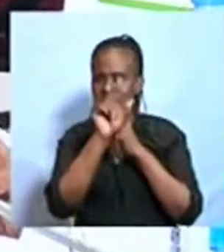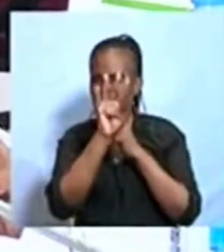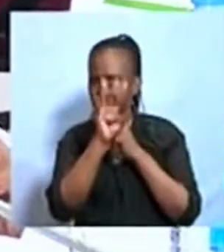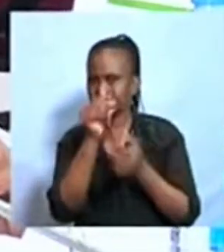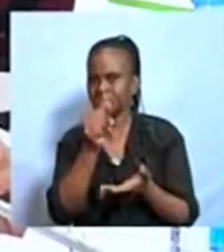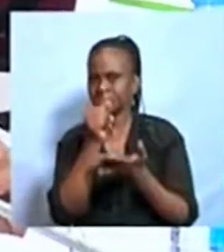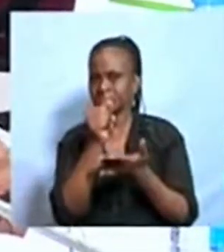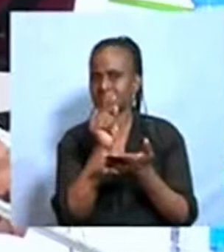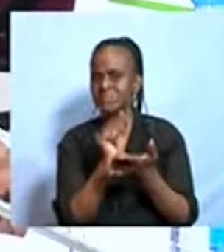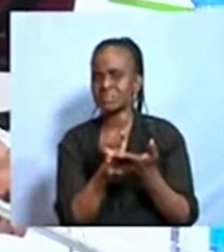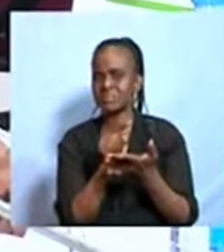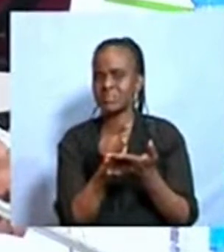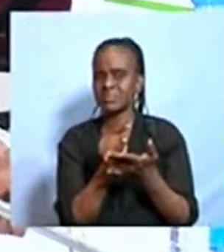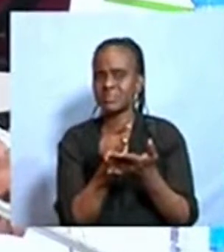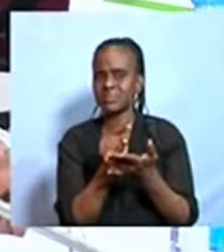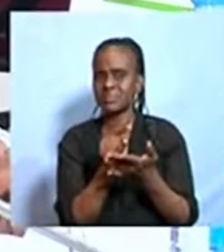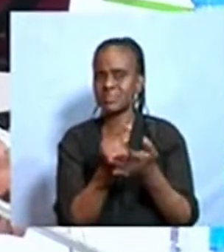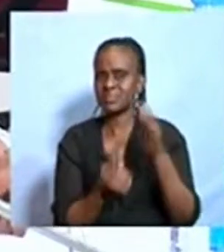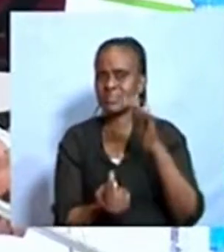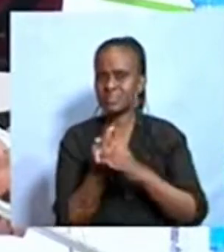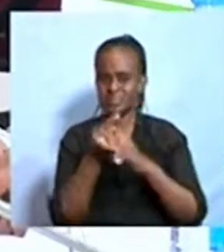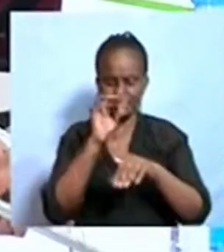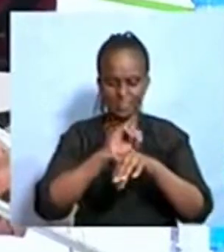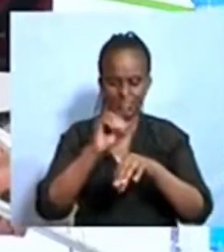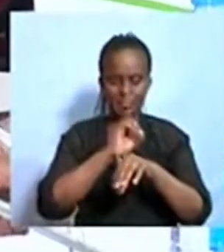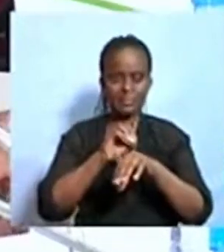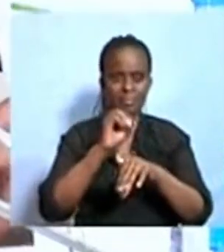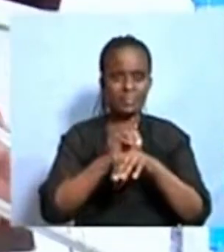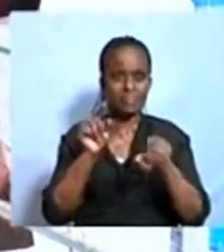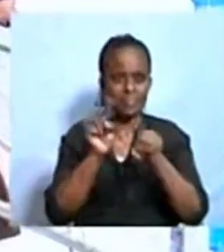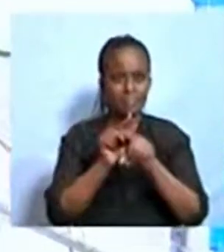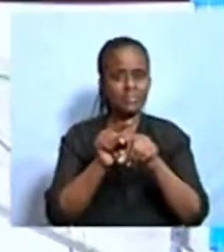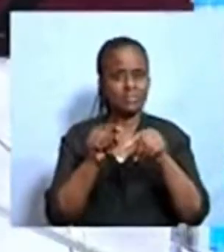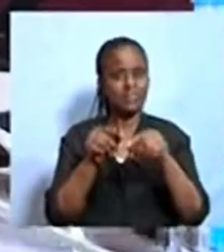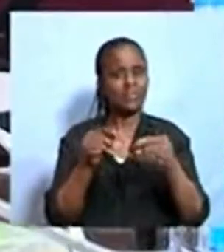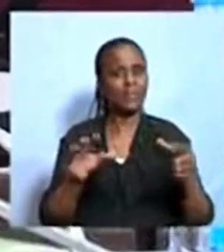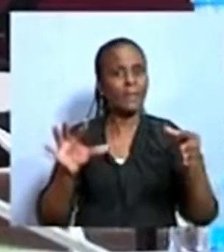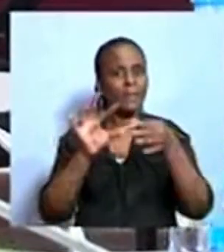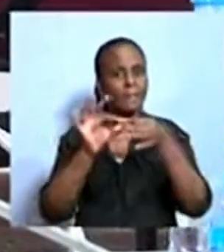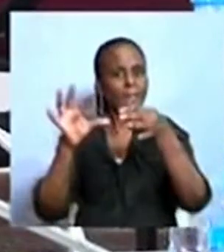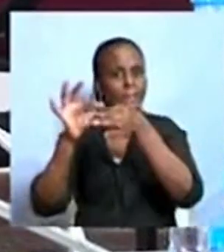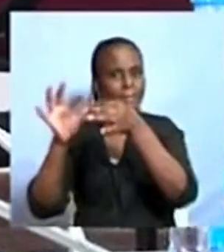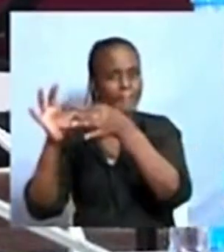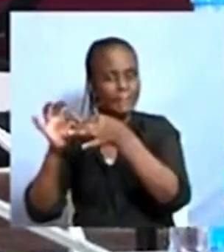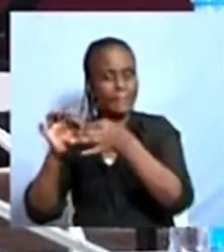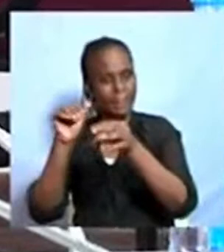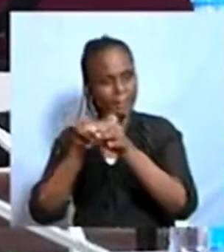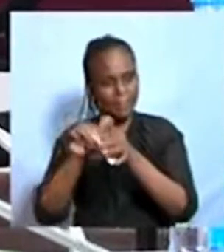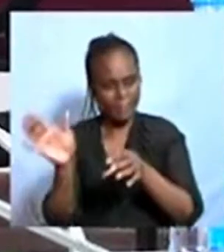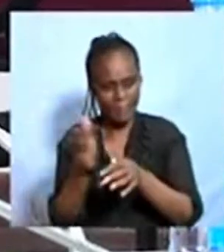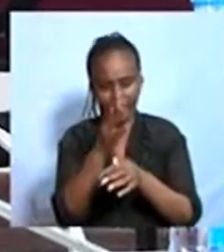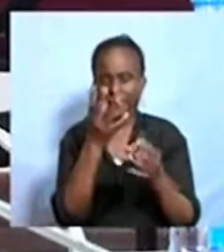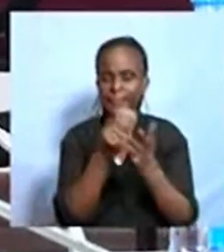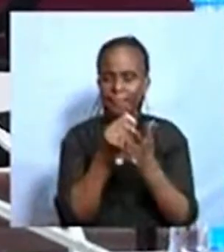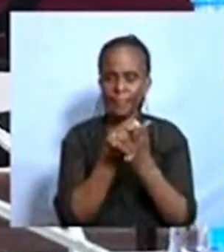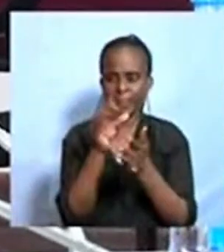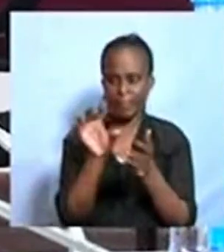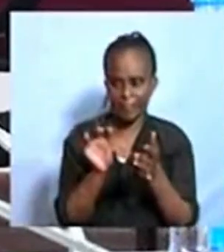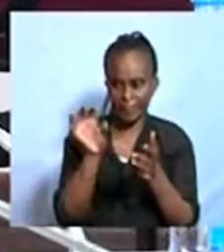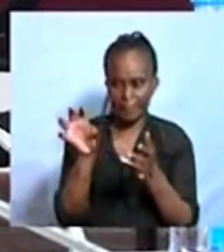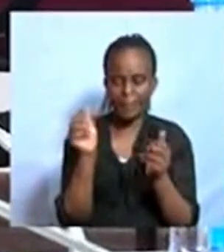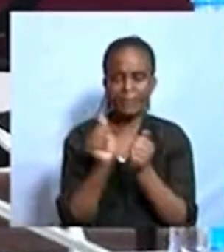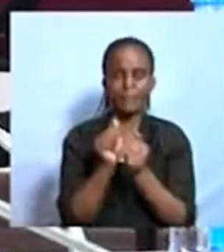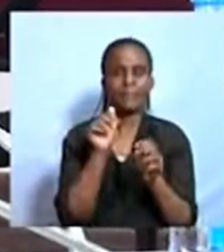budget comes an opportunity to do some realignment in the funding components